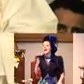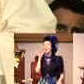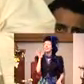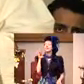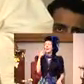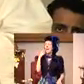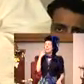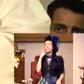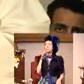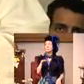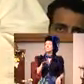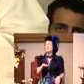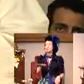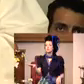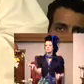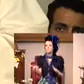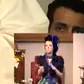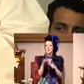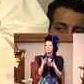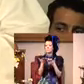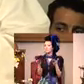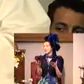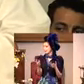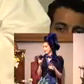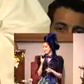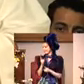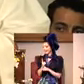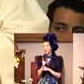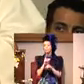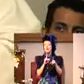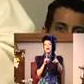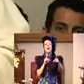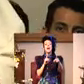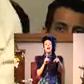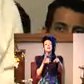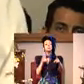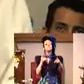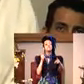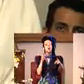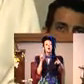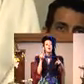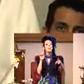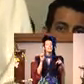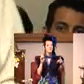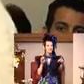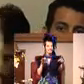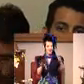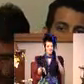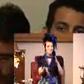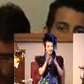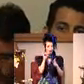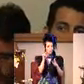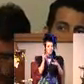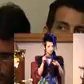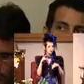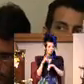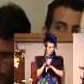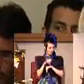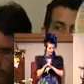there's children who found it in here, aren't there? Where are they? Yes, Charlie and Gabe, they found it